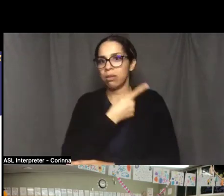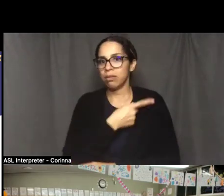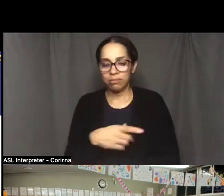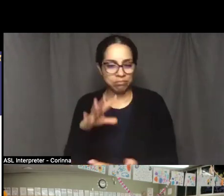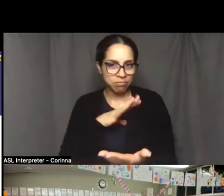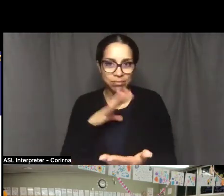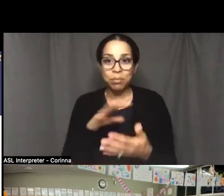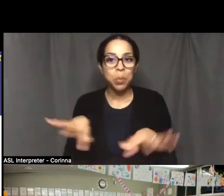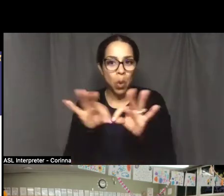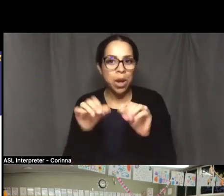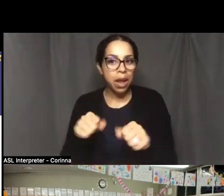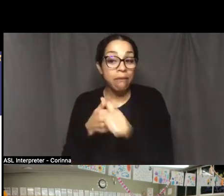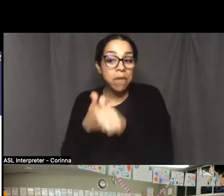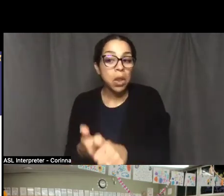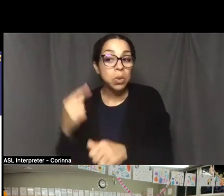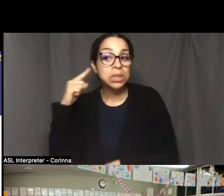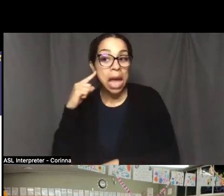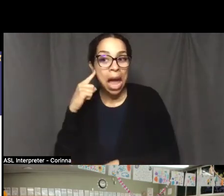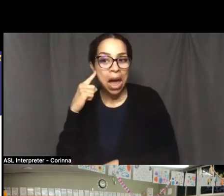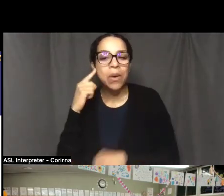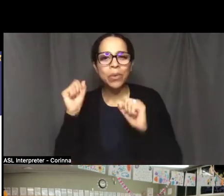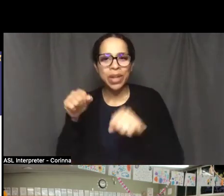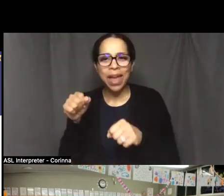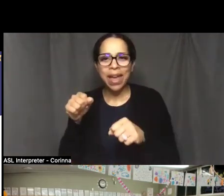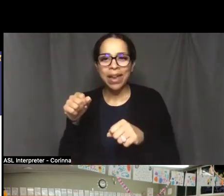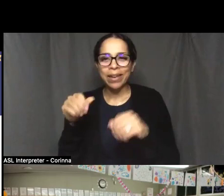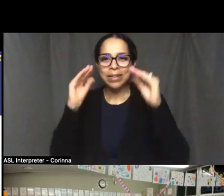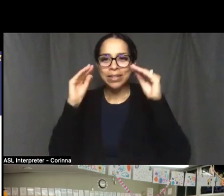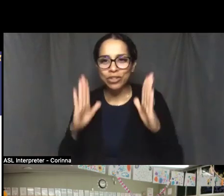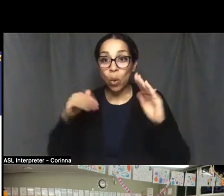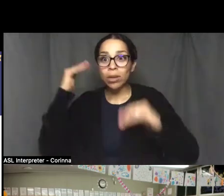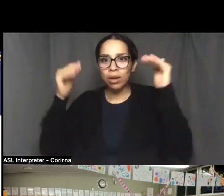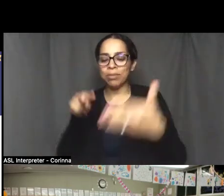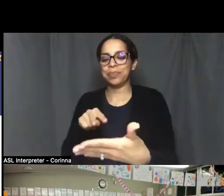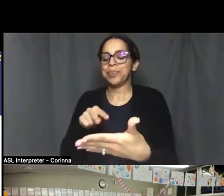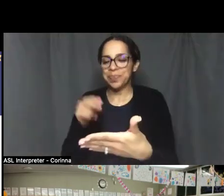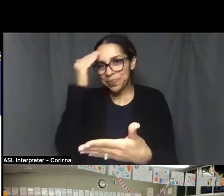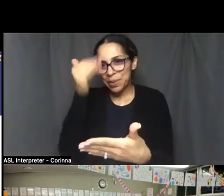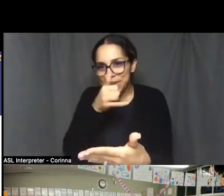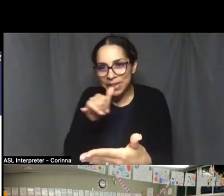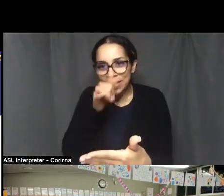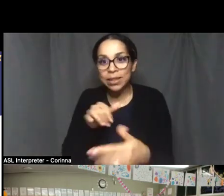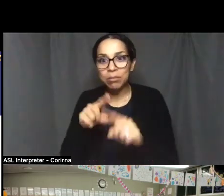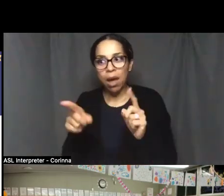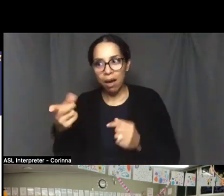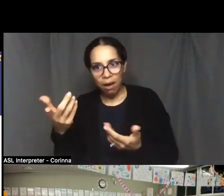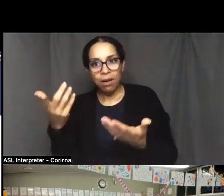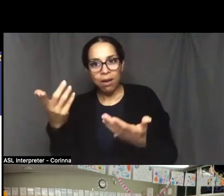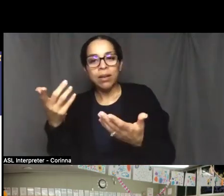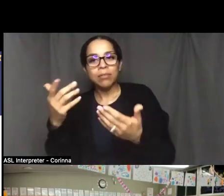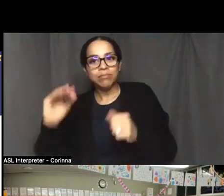we can tell that they meant silly, even though they wrote an E at the end, because they heard E and they're like, oh, I know the letter E, I can write